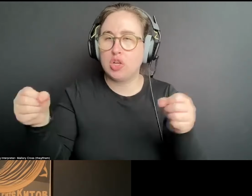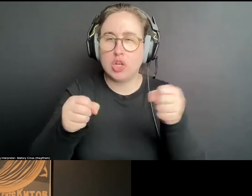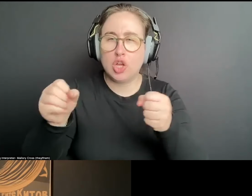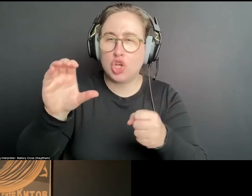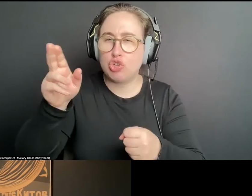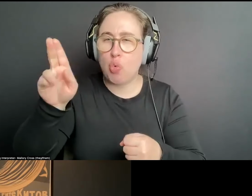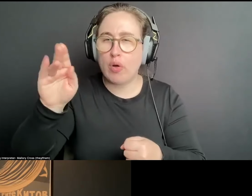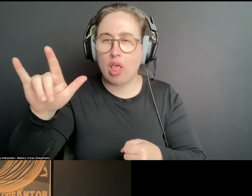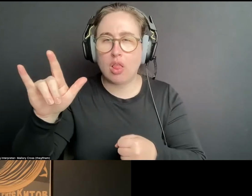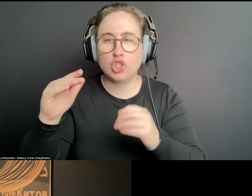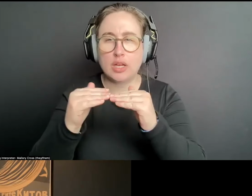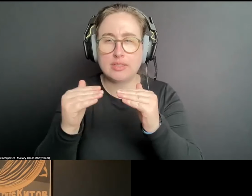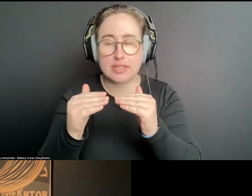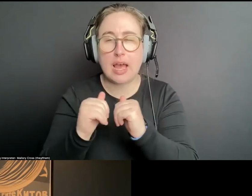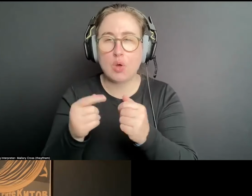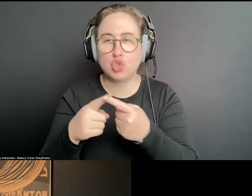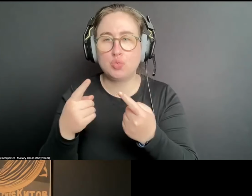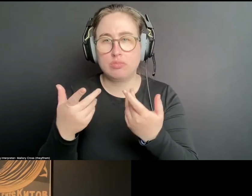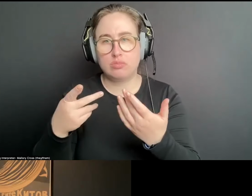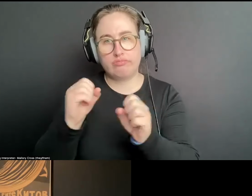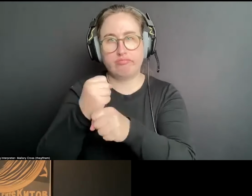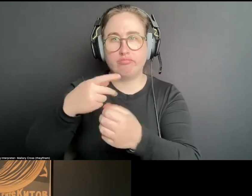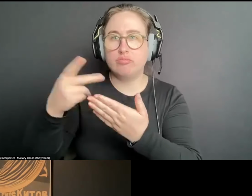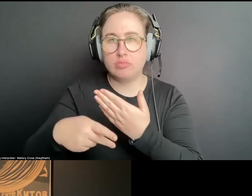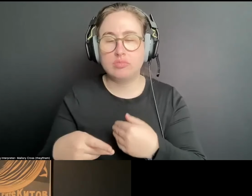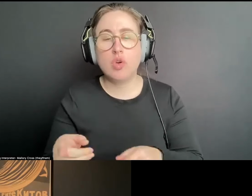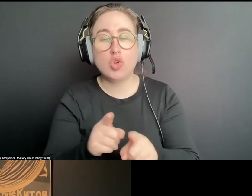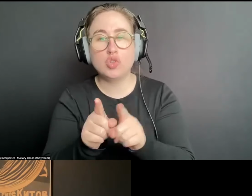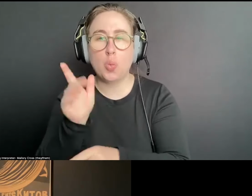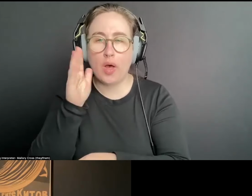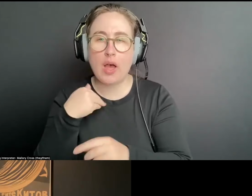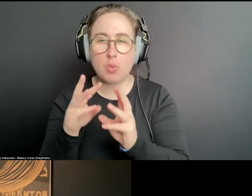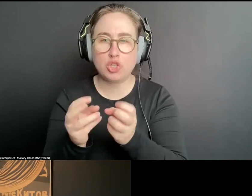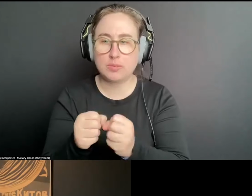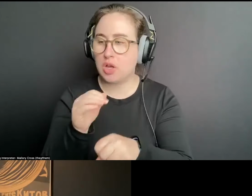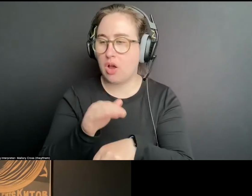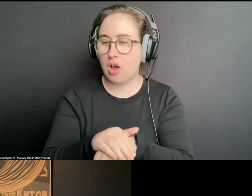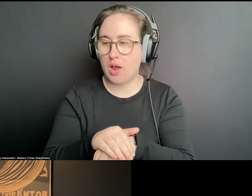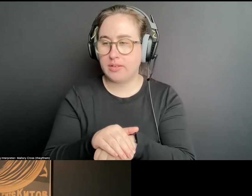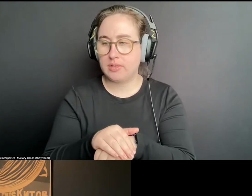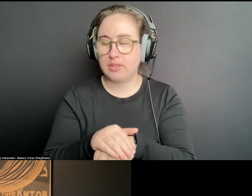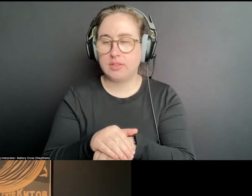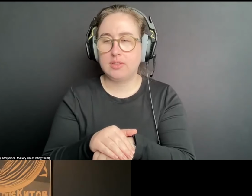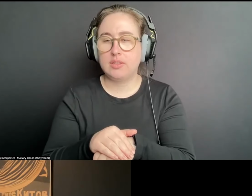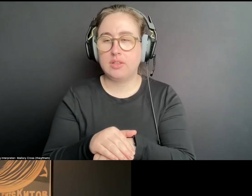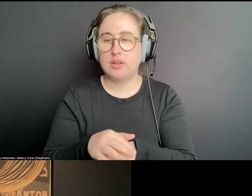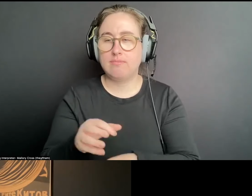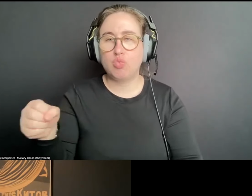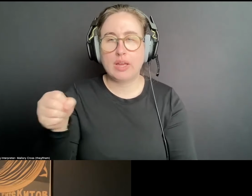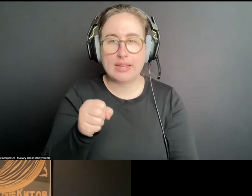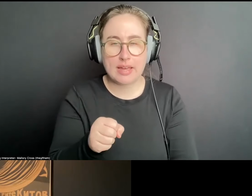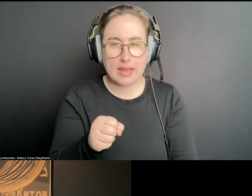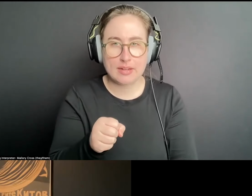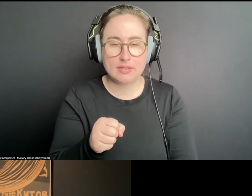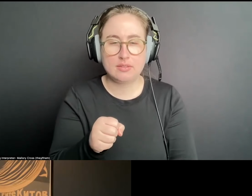programming values. Similarly, we'll be doing workshops on bringing in, you know,